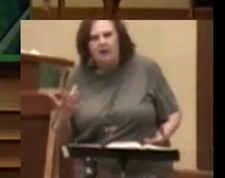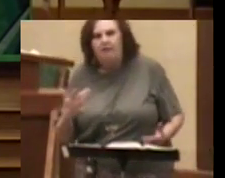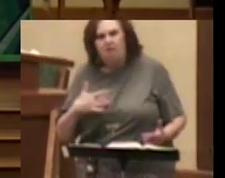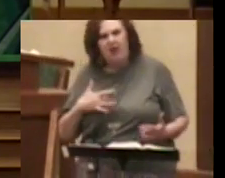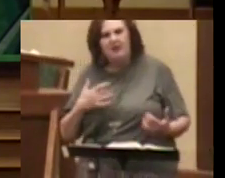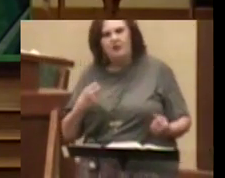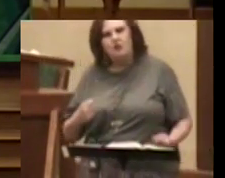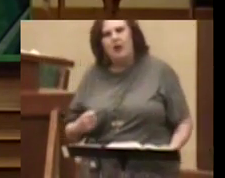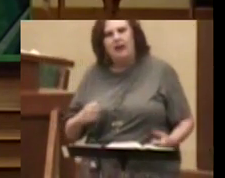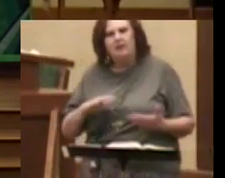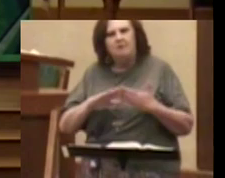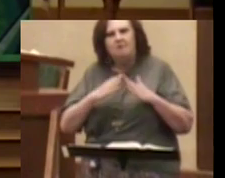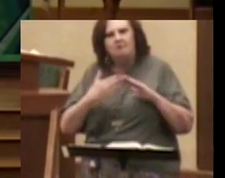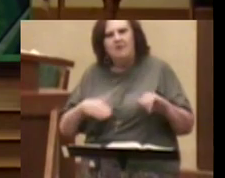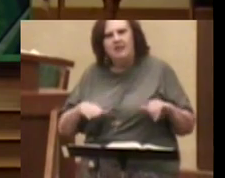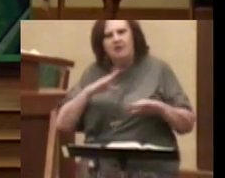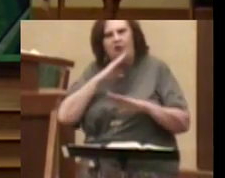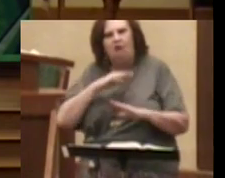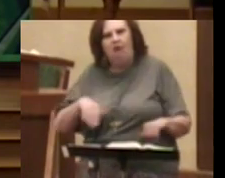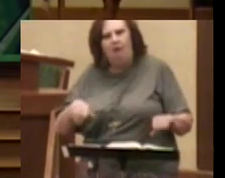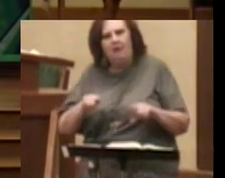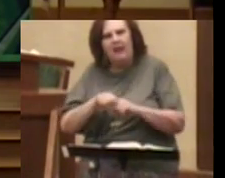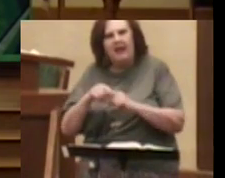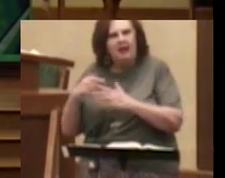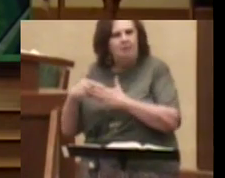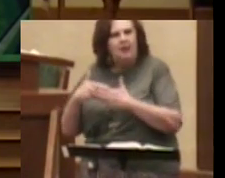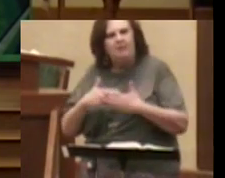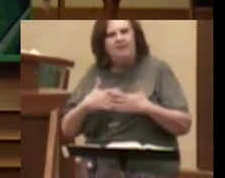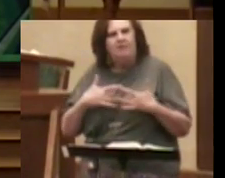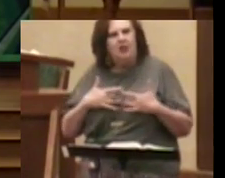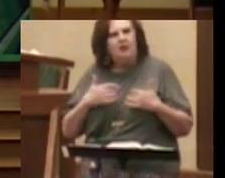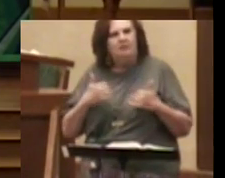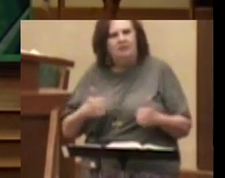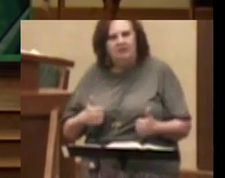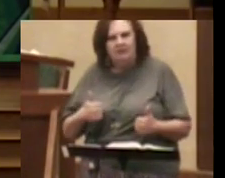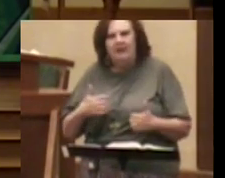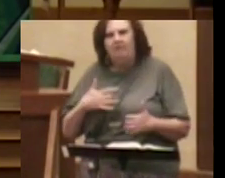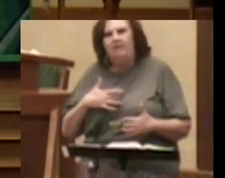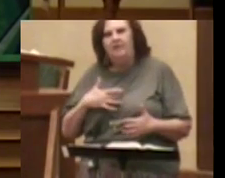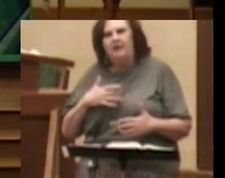you calm as a baby, collected and cool.